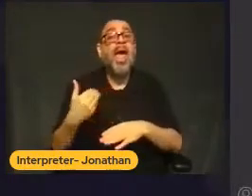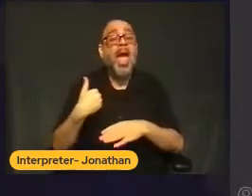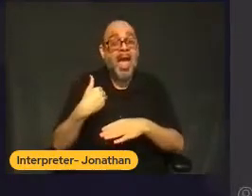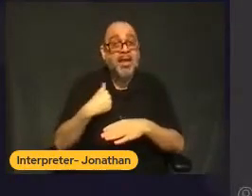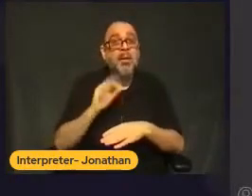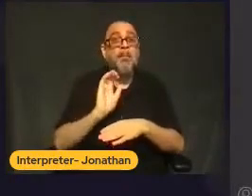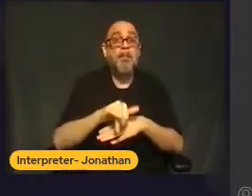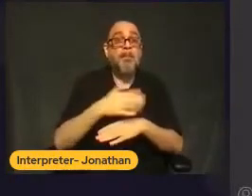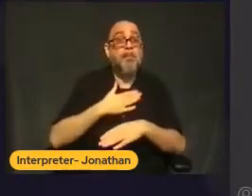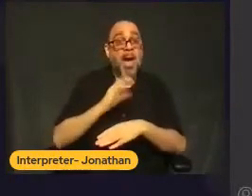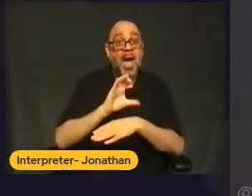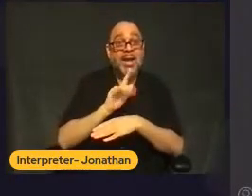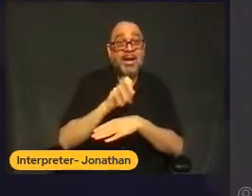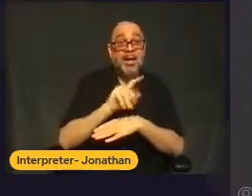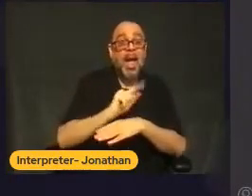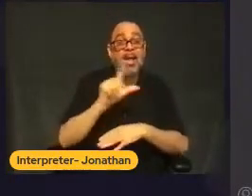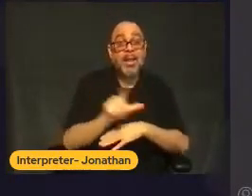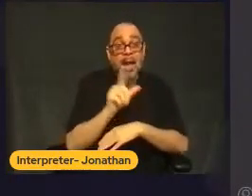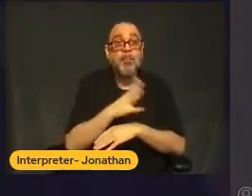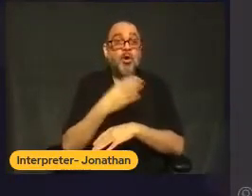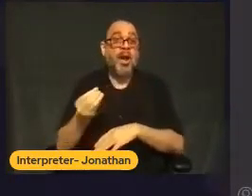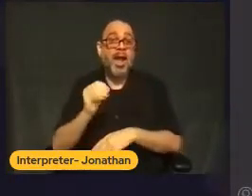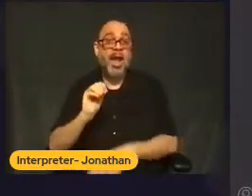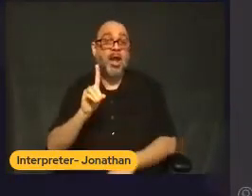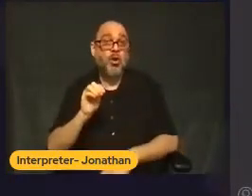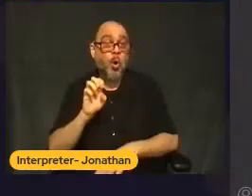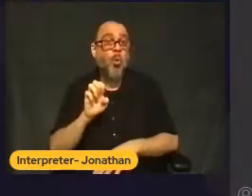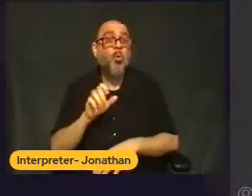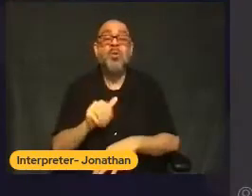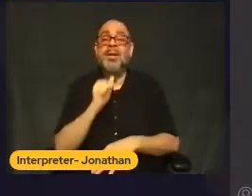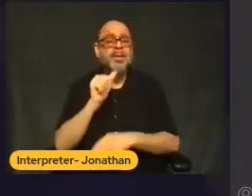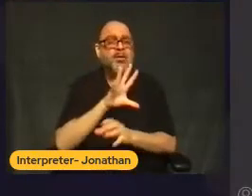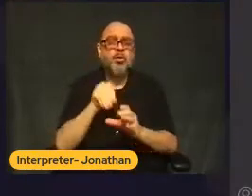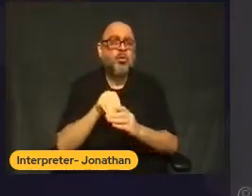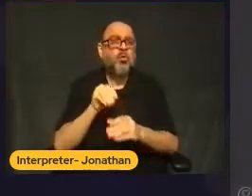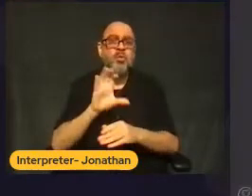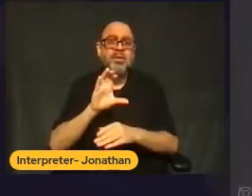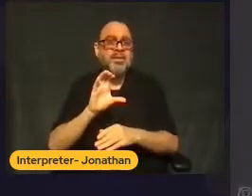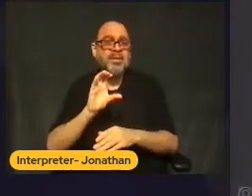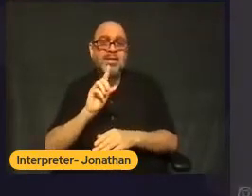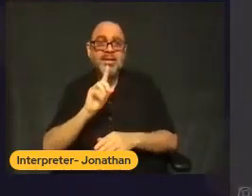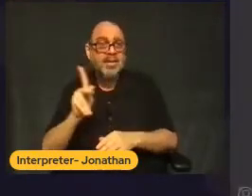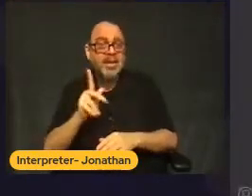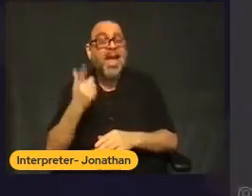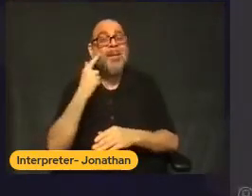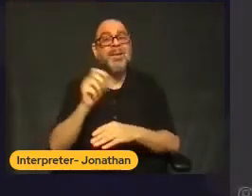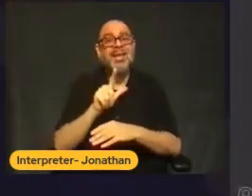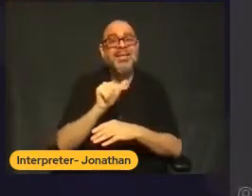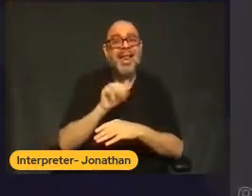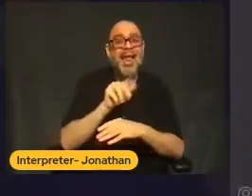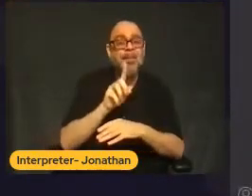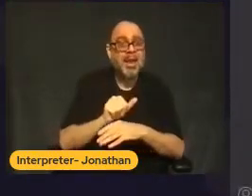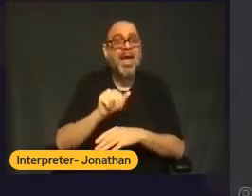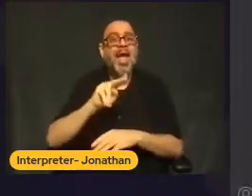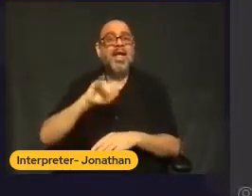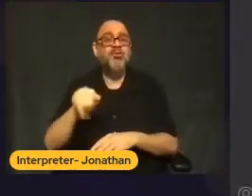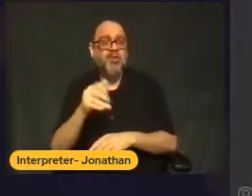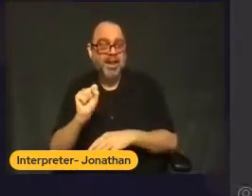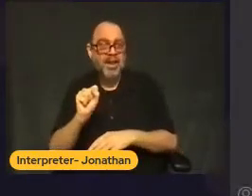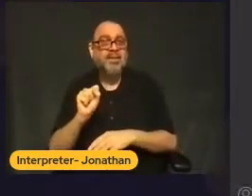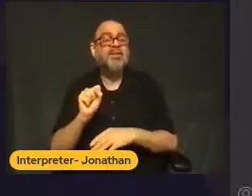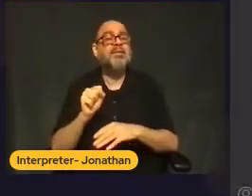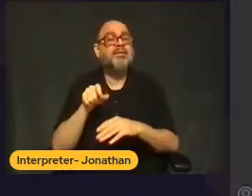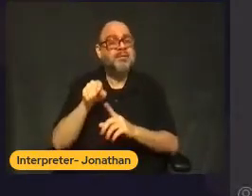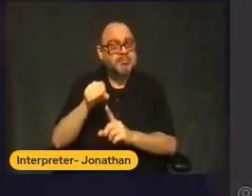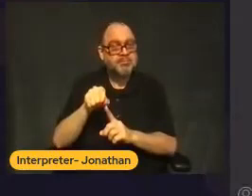code. And it doesn't include the SDK because the Lambda Node.js module actually knows to not include it because it's